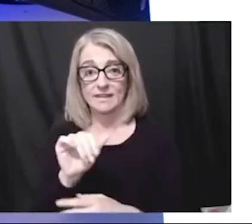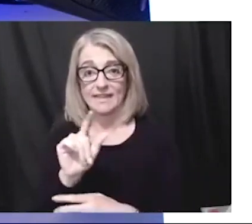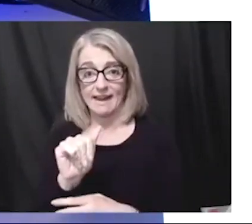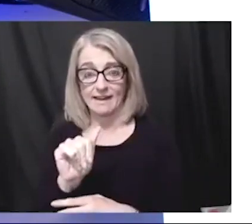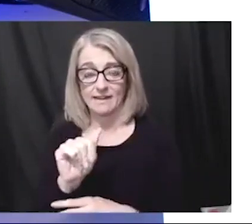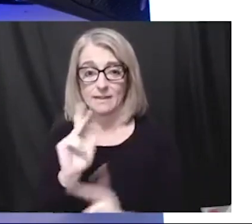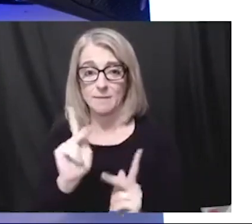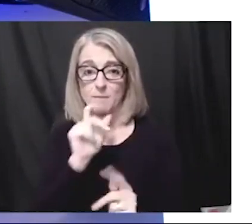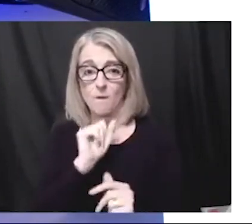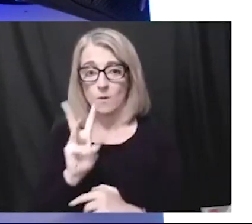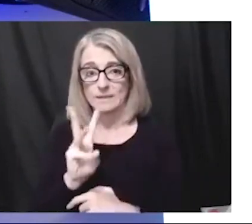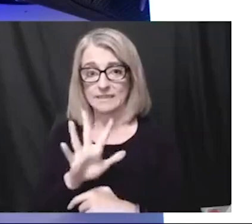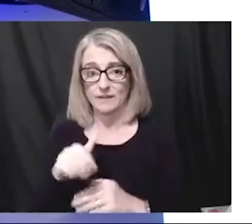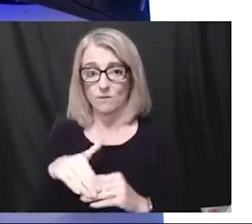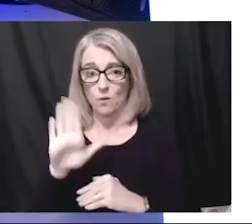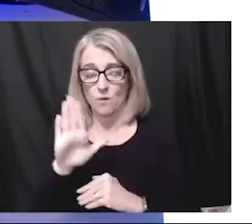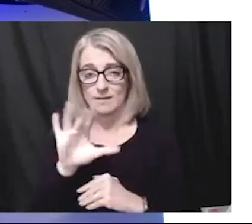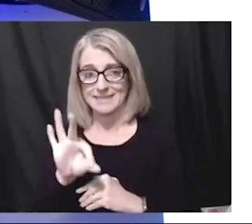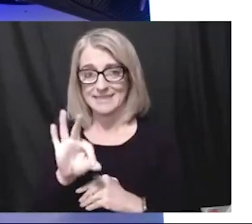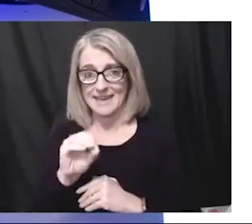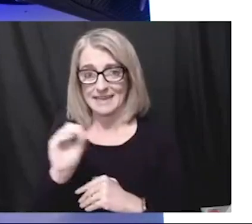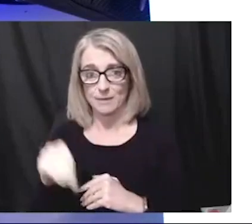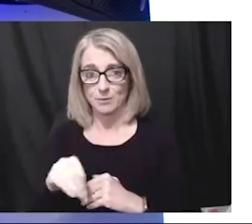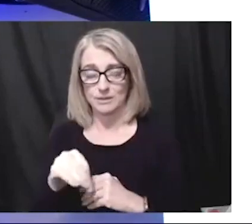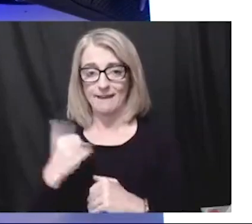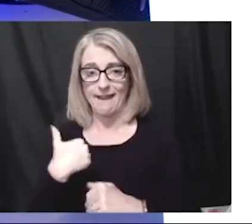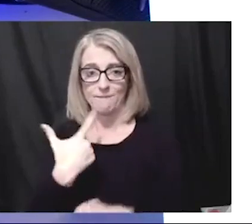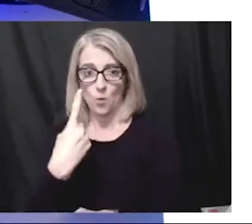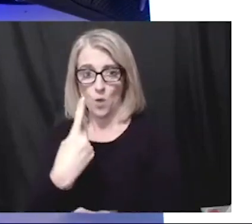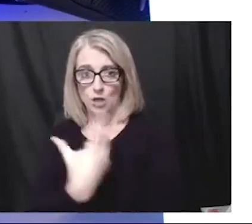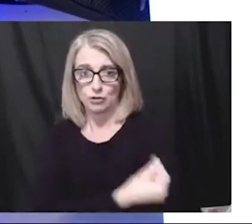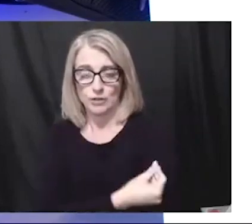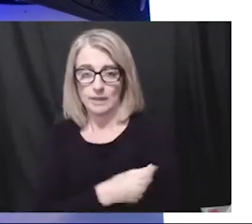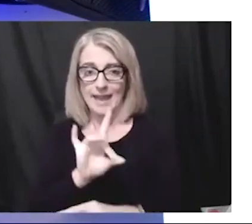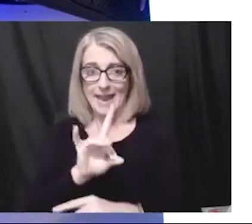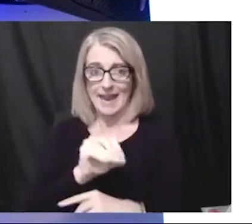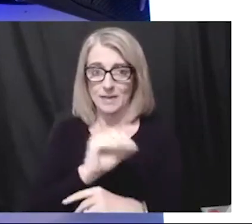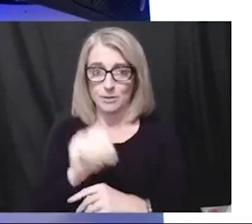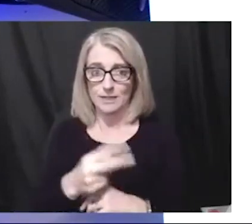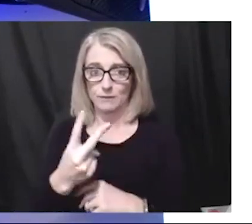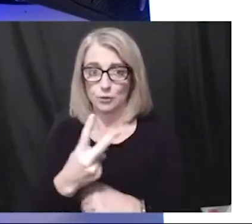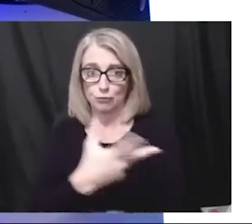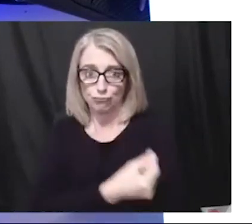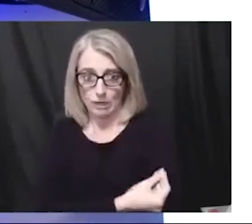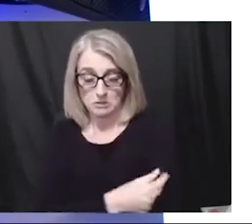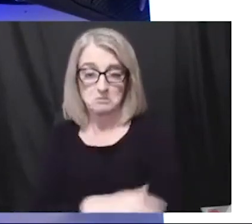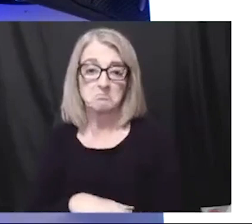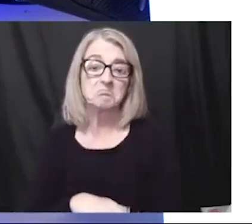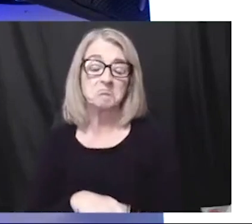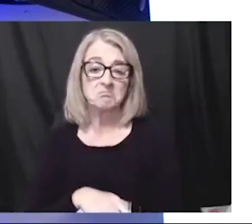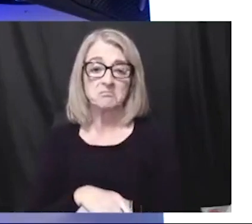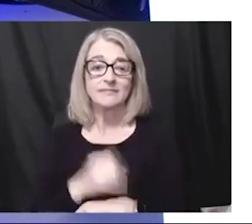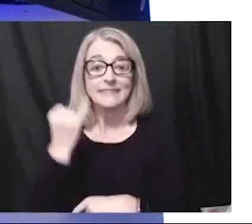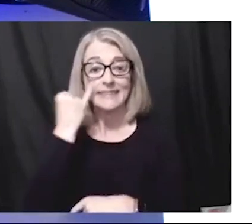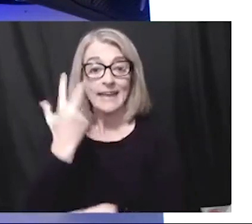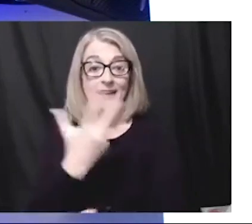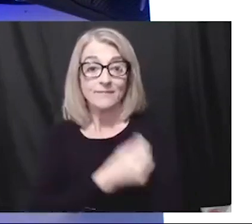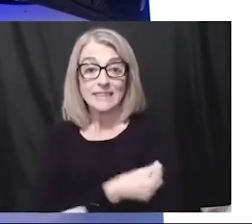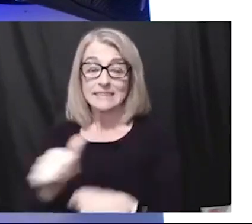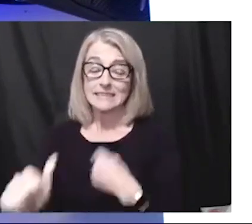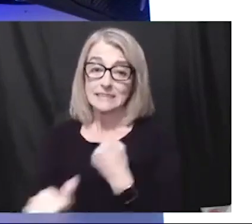and I'm not talking about the variant, I'm talking about the airlines, Delta Airlines announced a $200 monthly health insurance surcharge for those who are unvaccinated